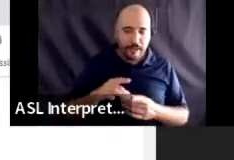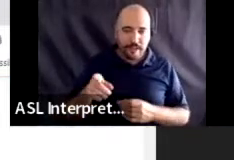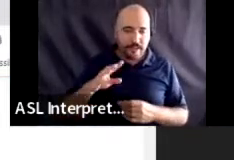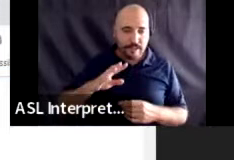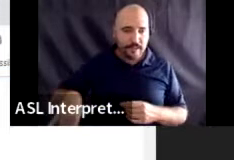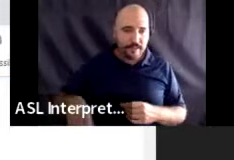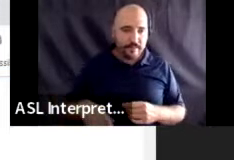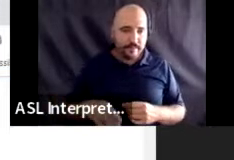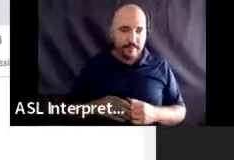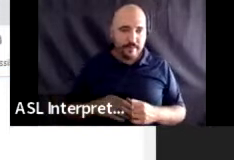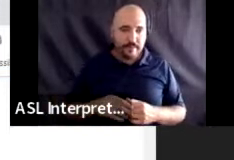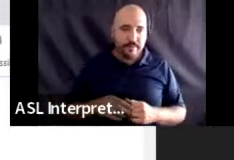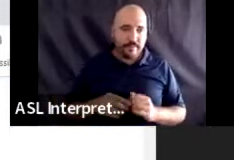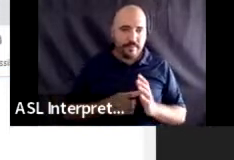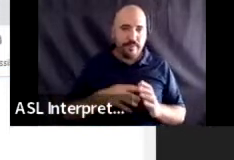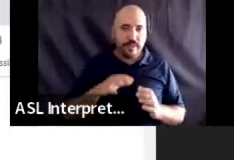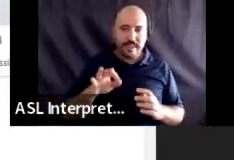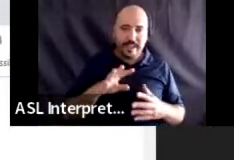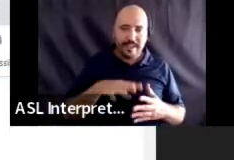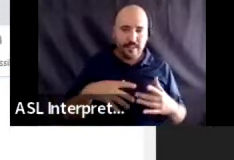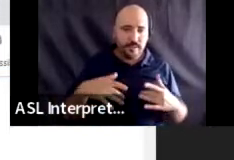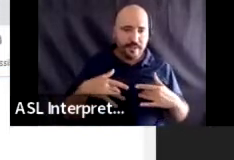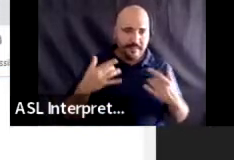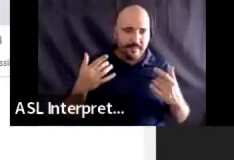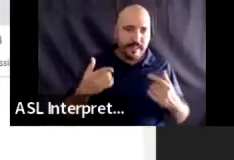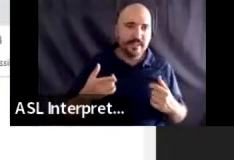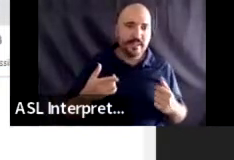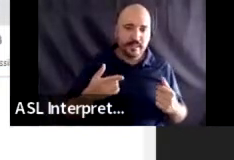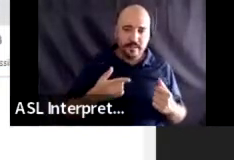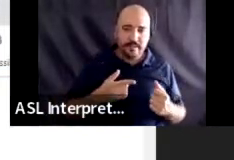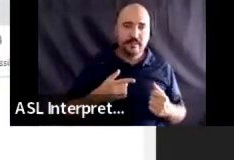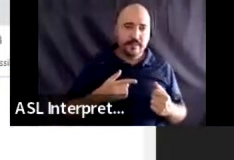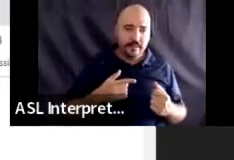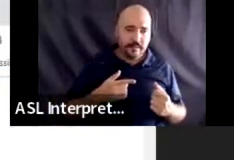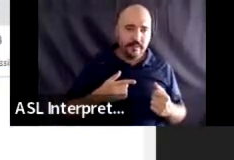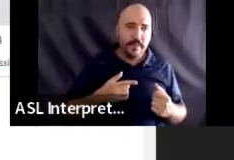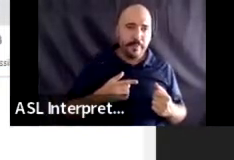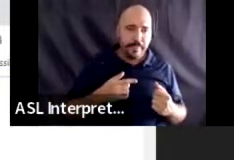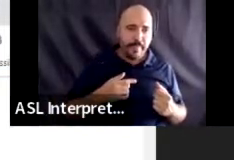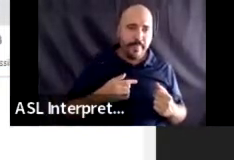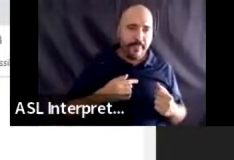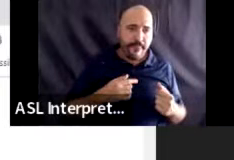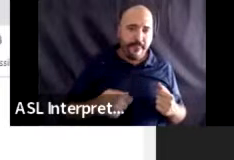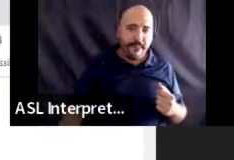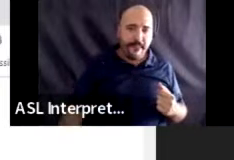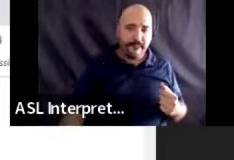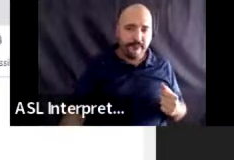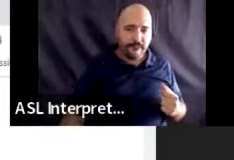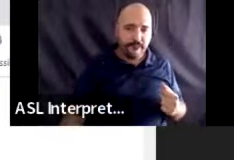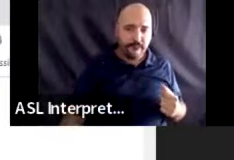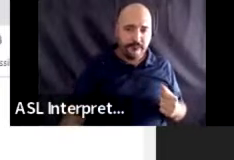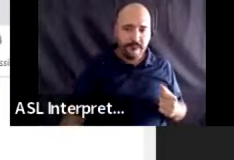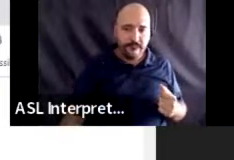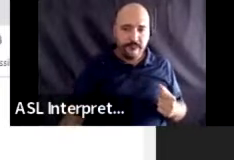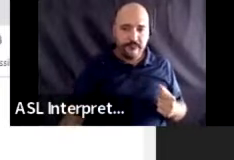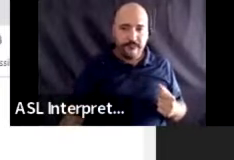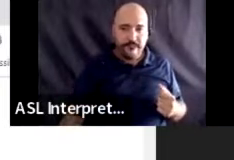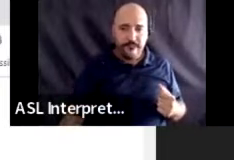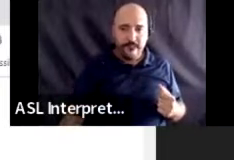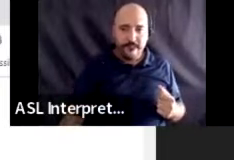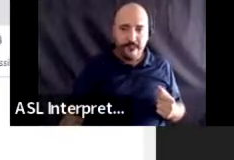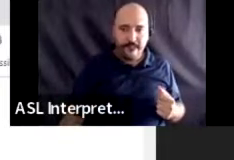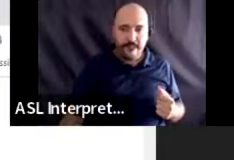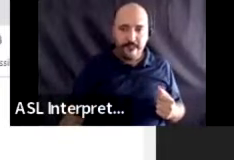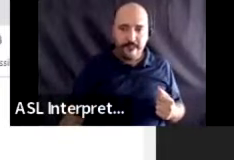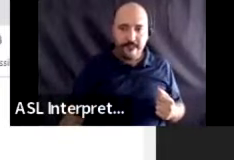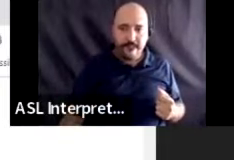PC showing 9 scheduled 9 events for week scheduled of Sunday, events for the December week of 5th. Sunday, December 5th, right? And so it's telling us what view we're